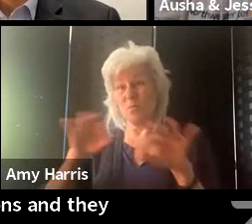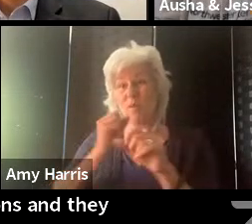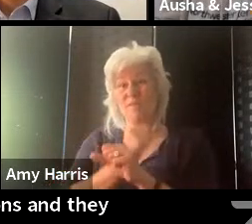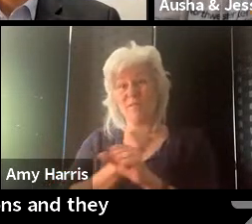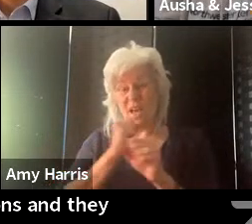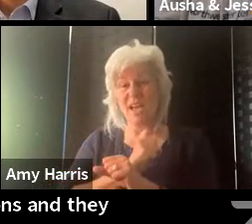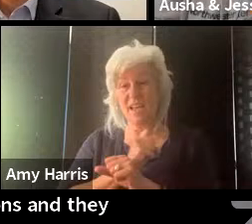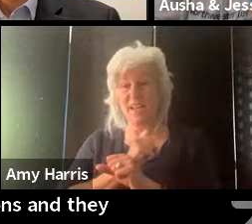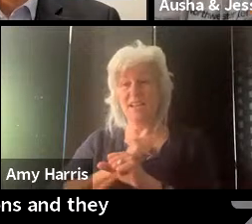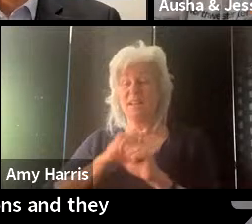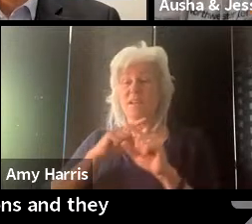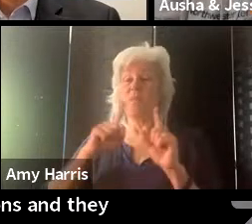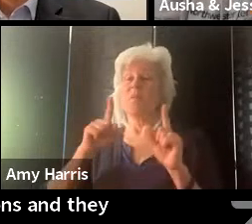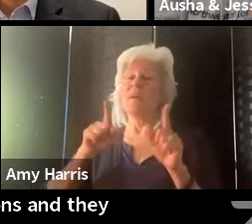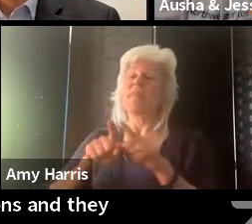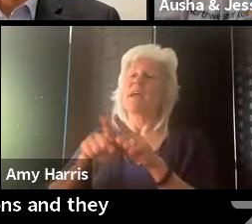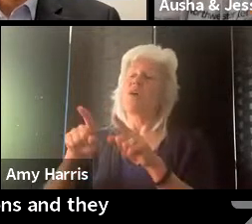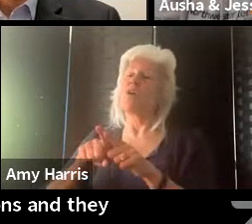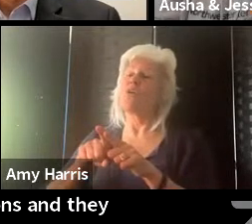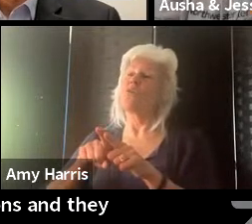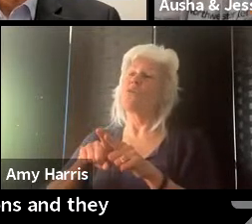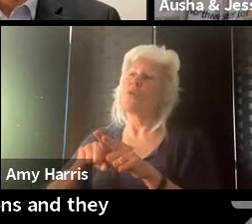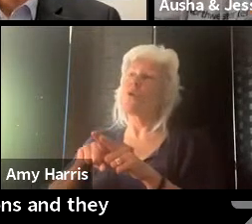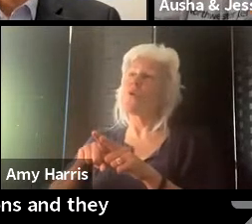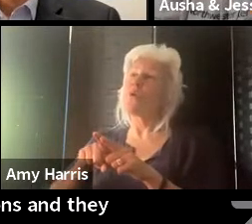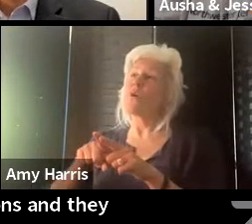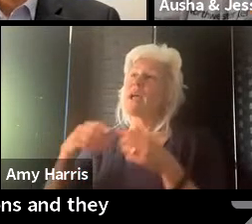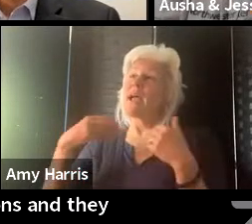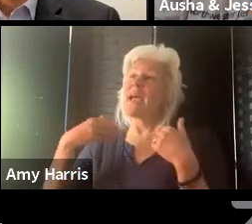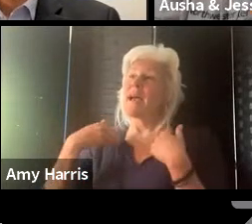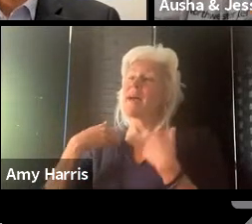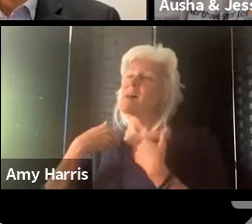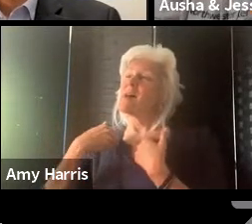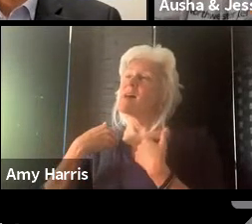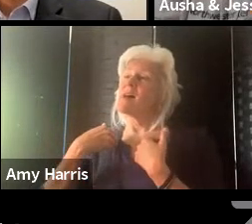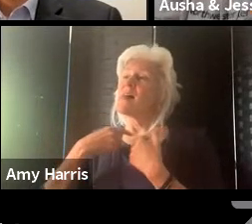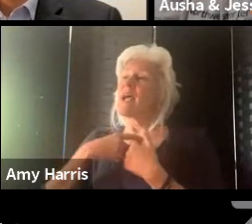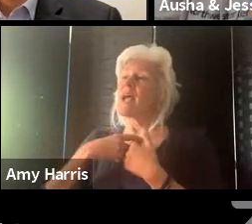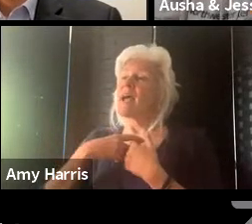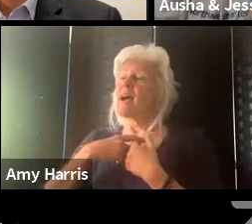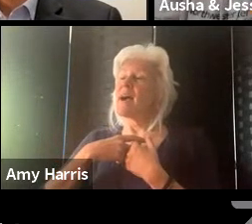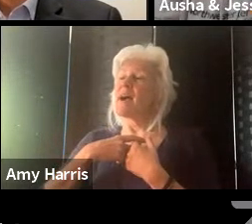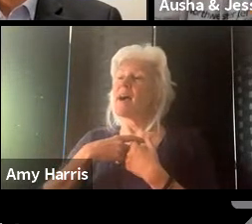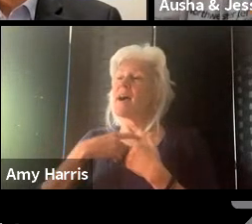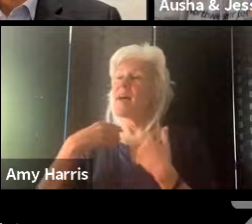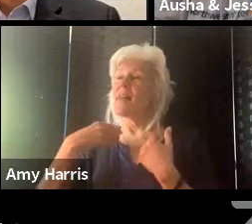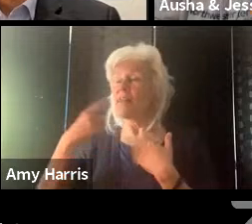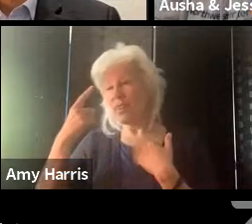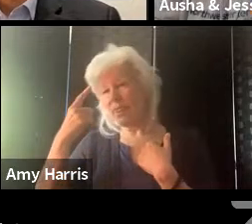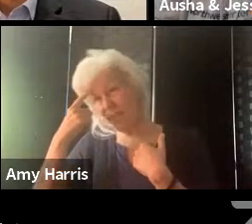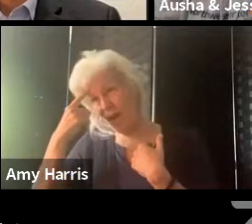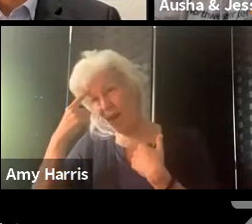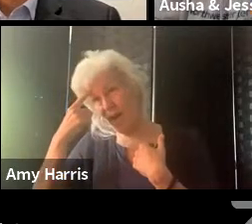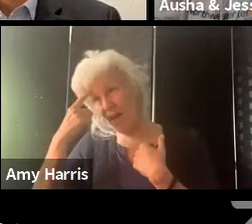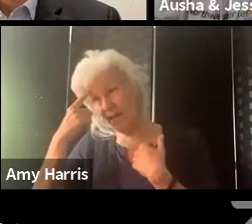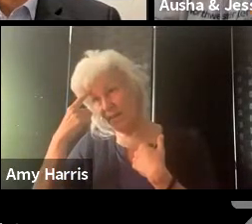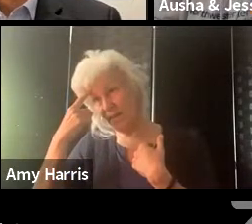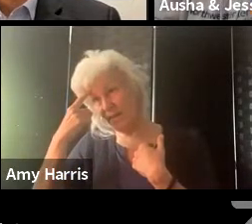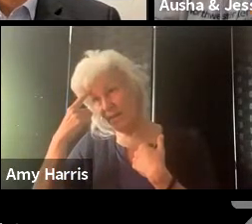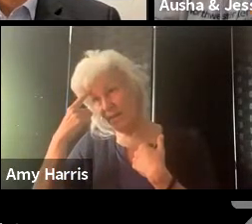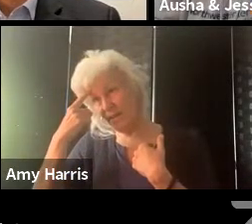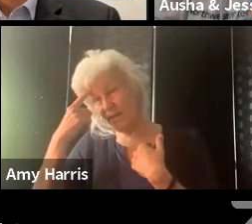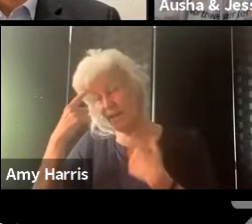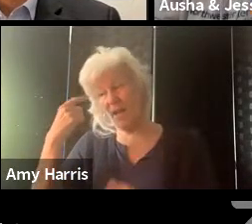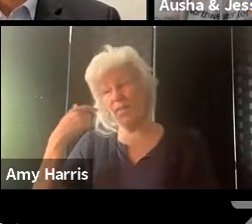But they also had the idea that those of us who were keeping our children